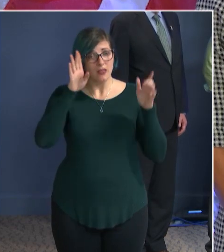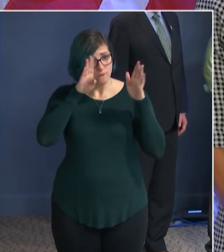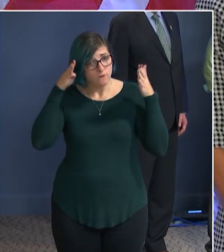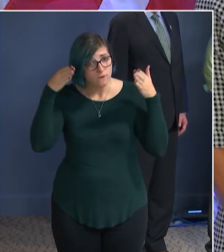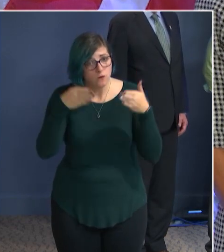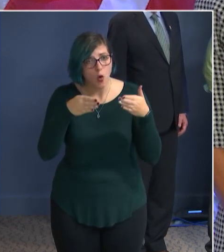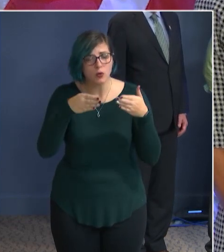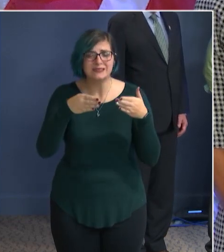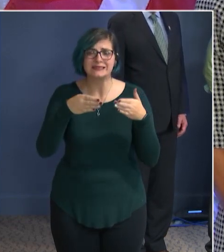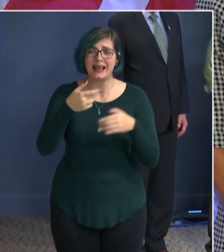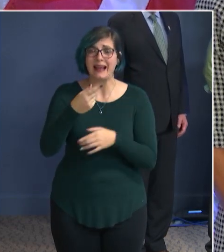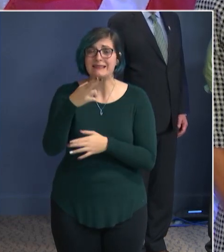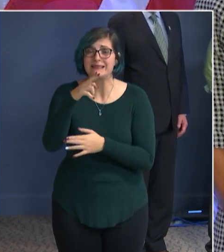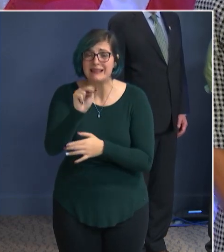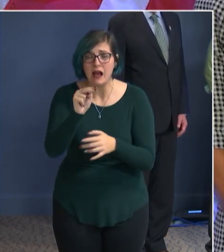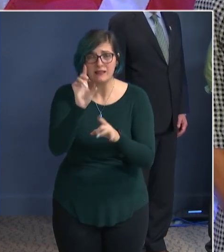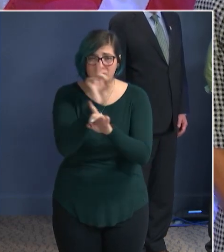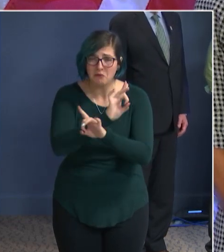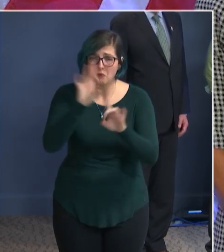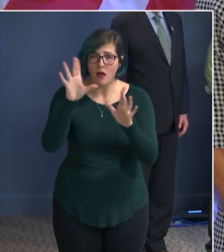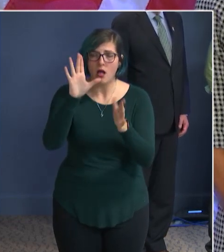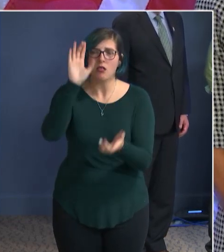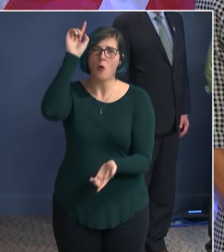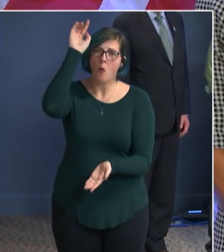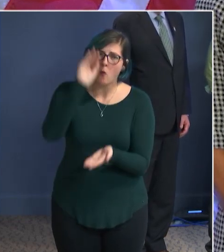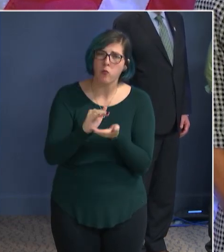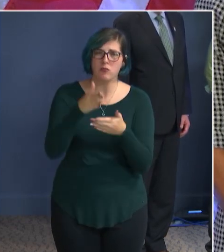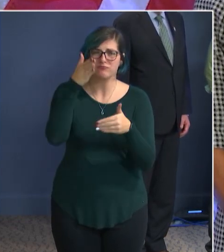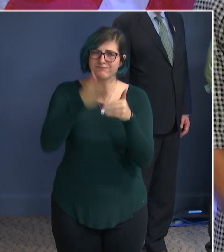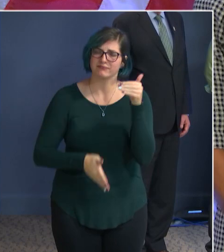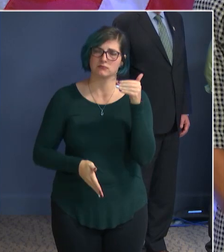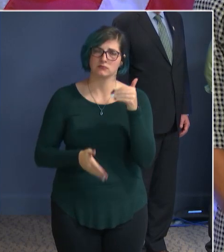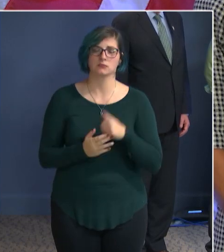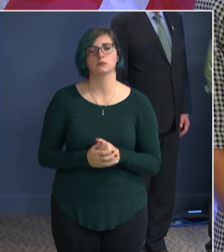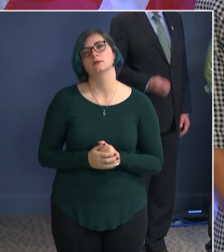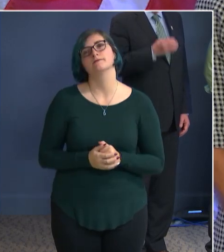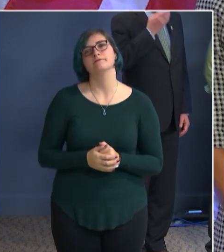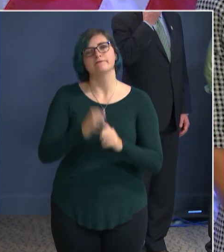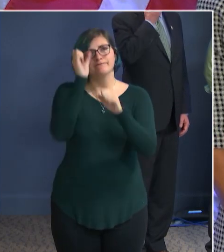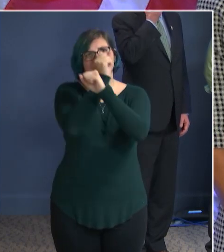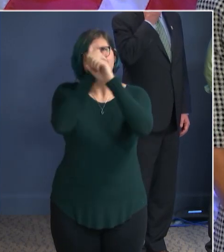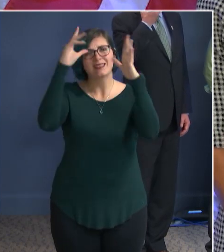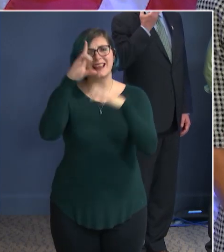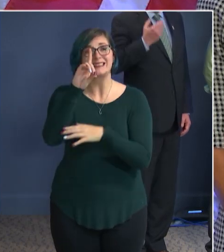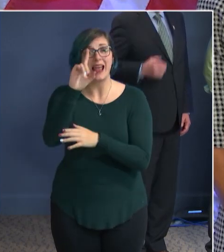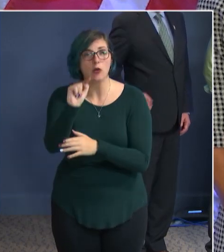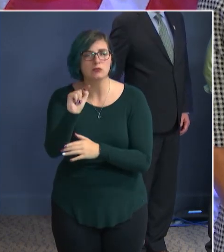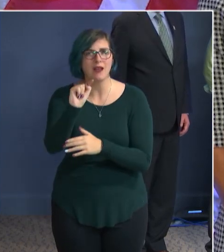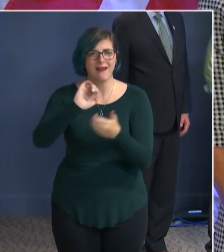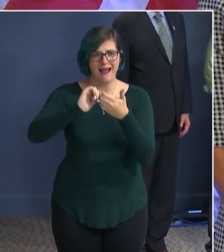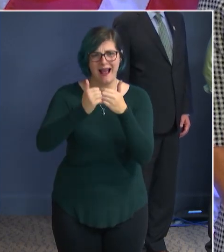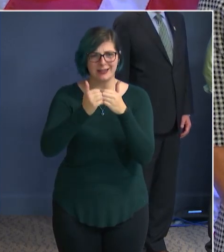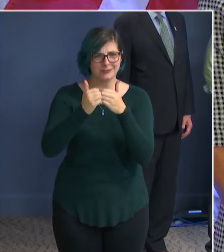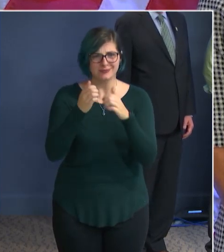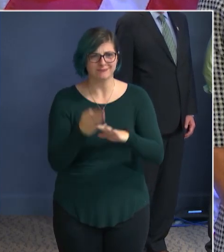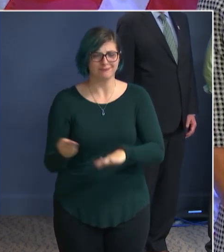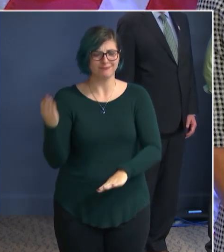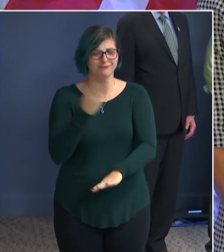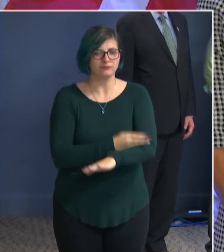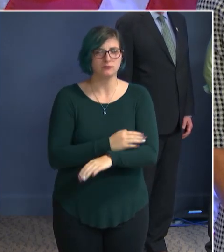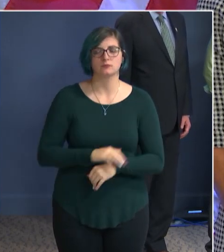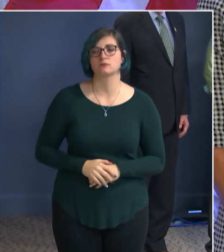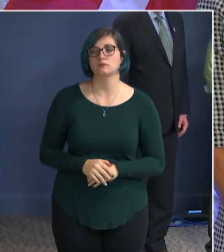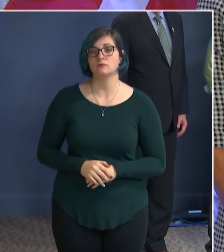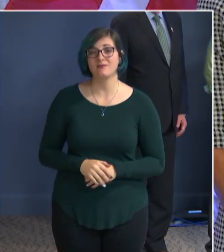ending gun violence in our city, reimagining our downtown, fighting and growing the middle class